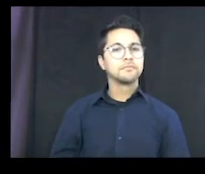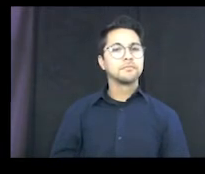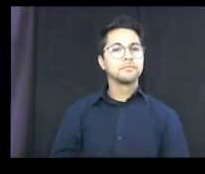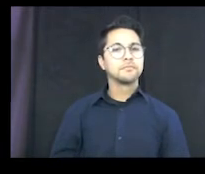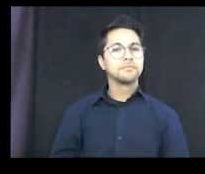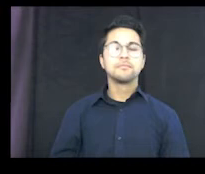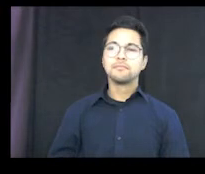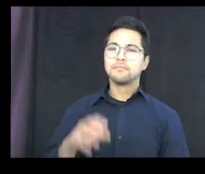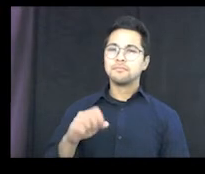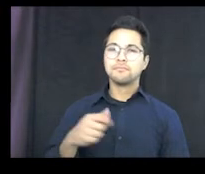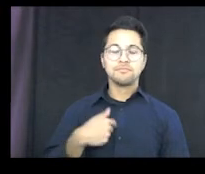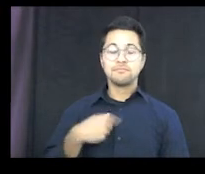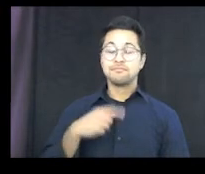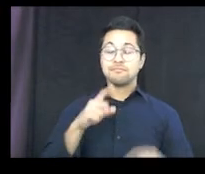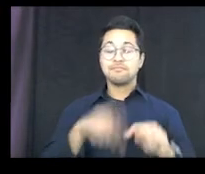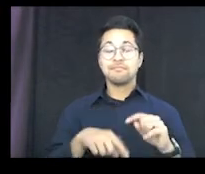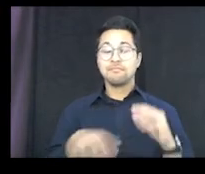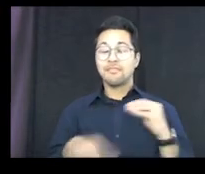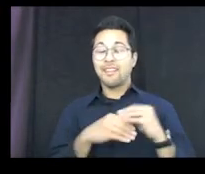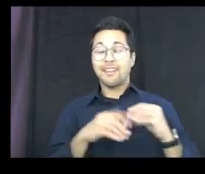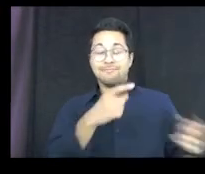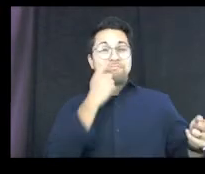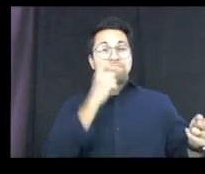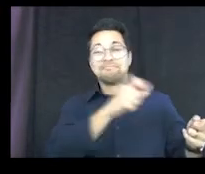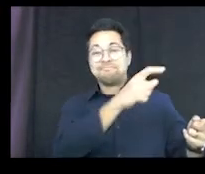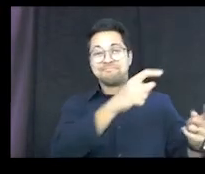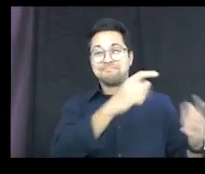Yeah, I can't follow that up, man. That's it.